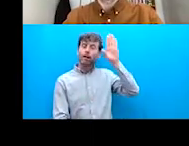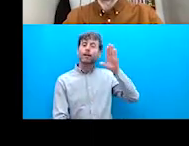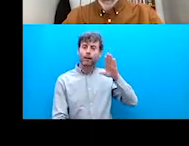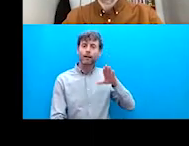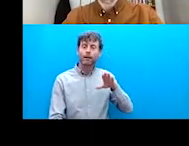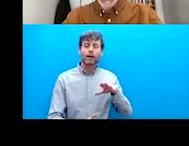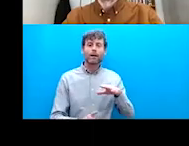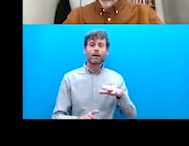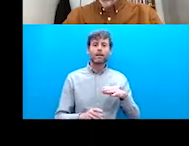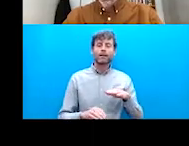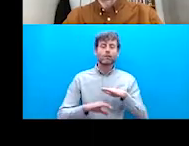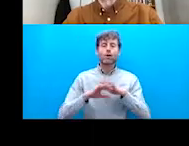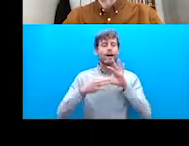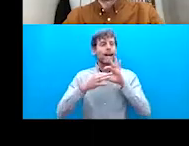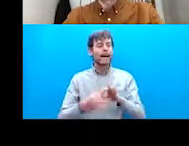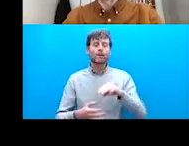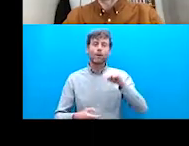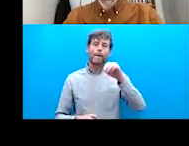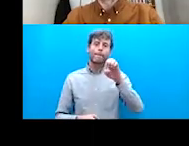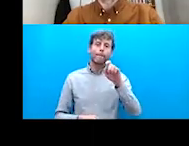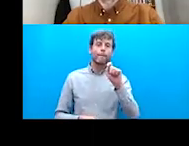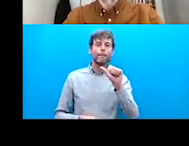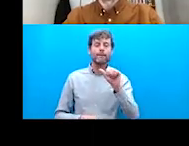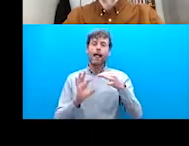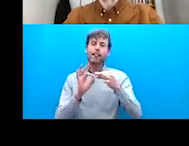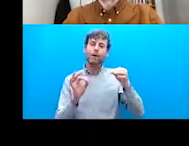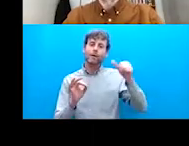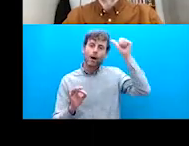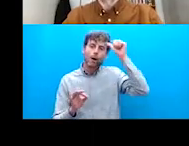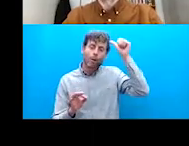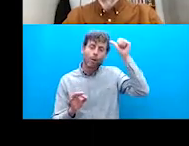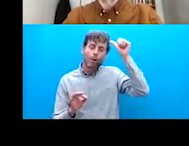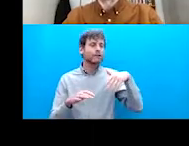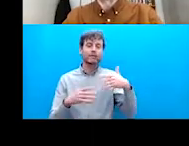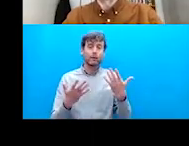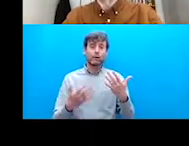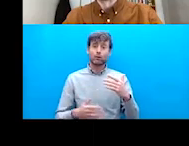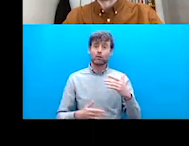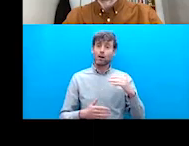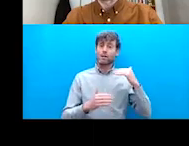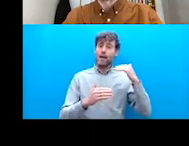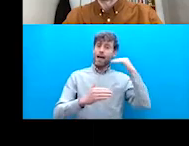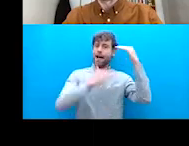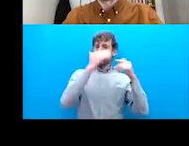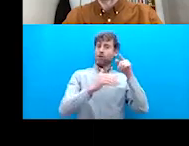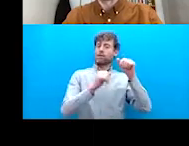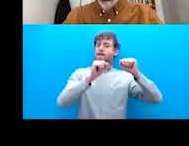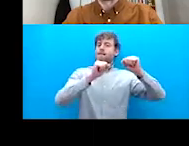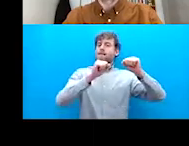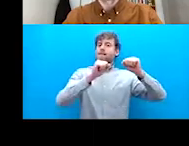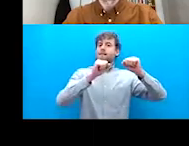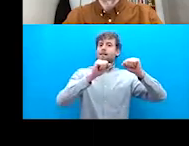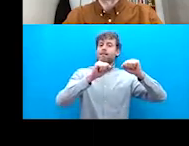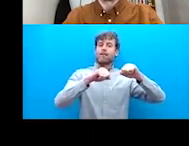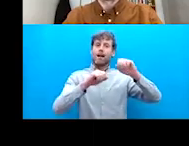metalinguistic awareness, or even strategies that adult participants use to perform a laboratory